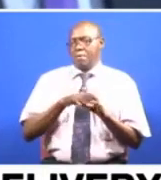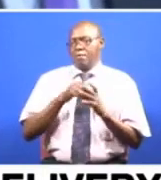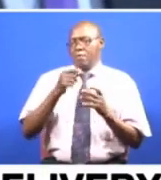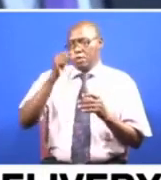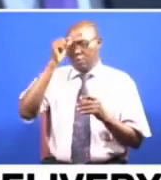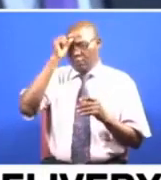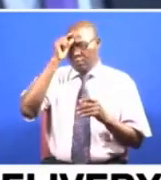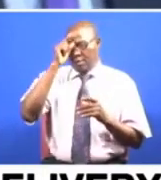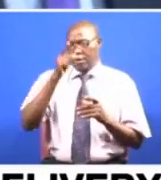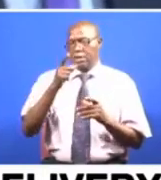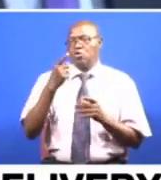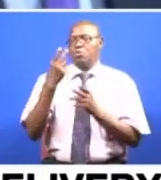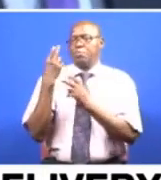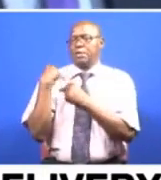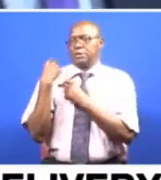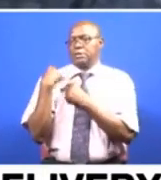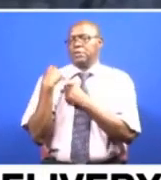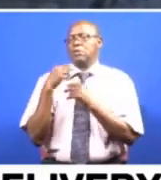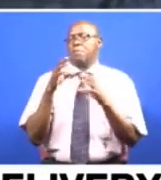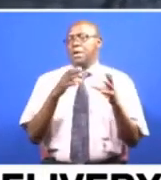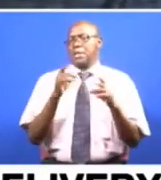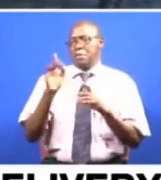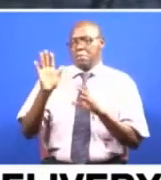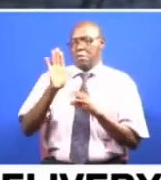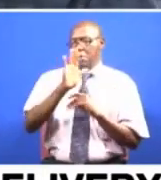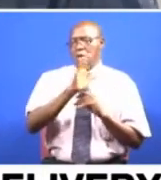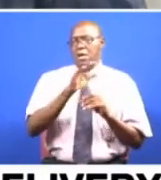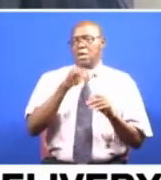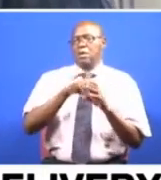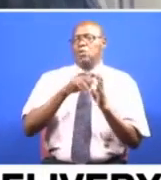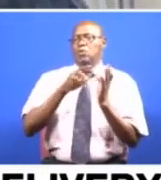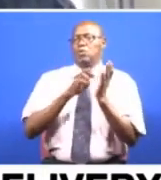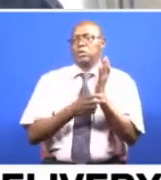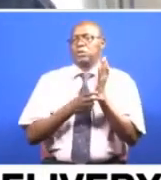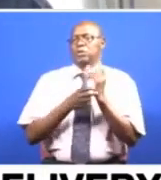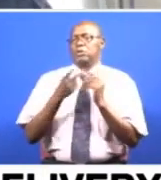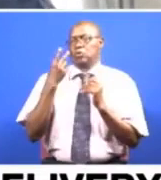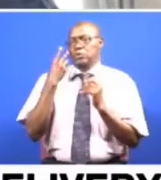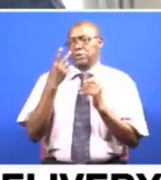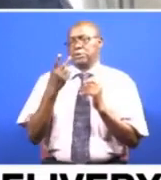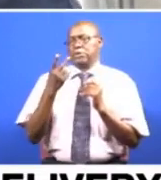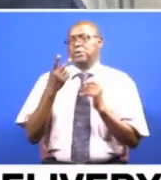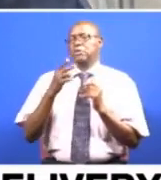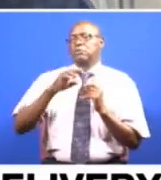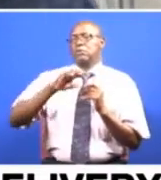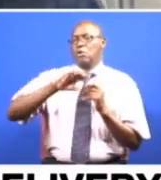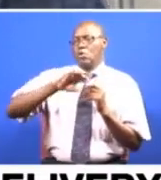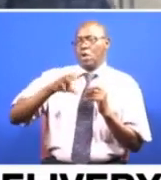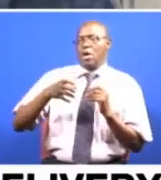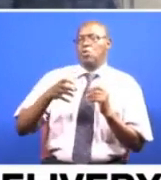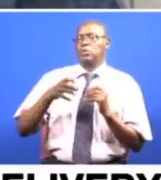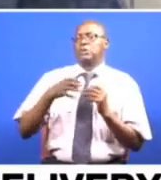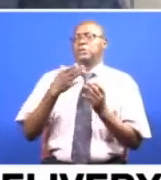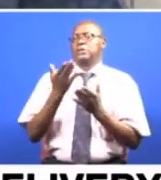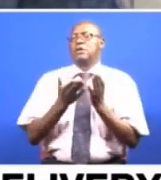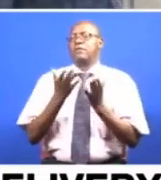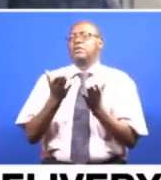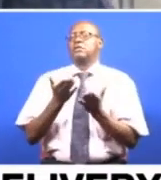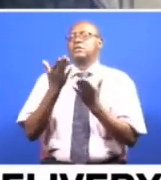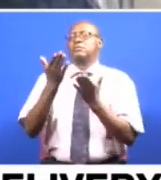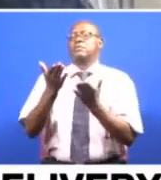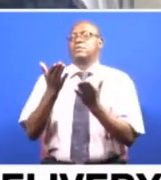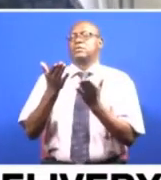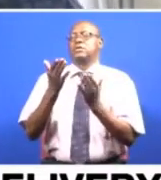of each party in the contracts. I look forward to a county where service delivery is